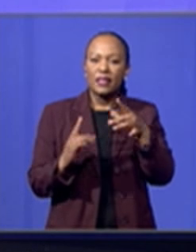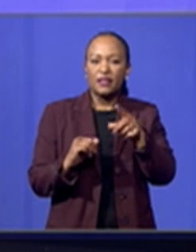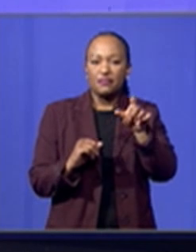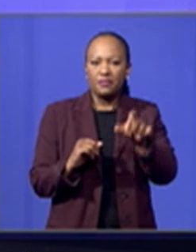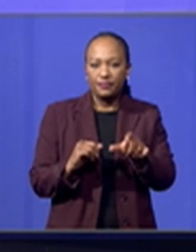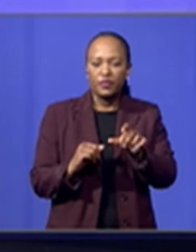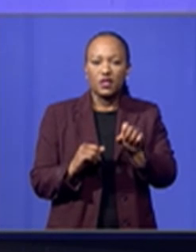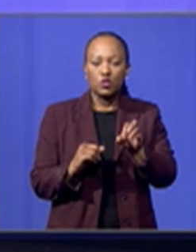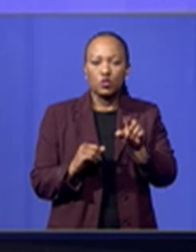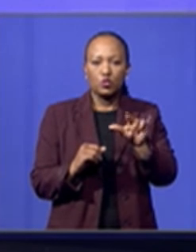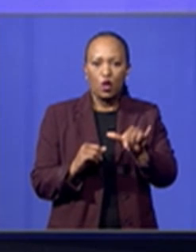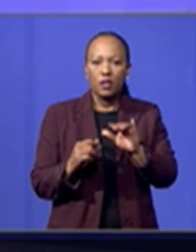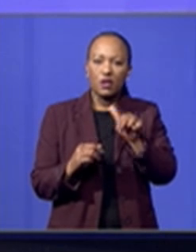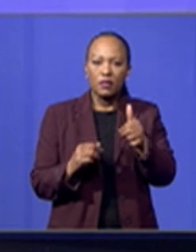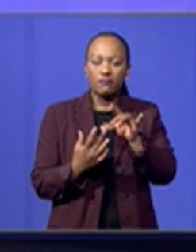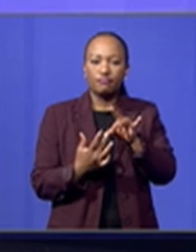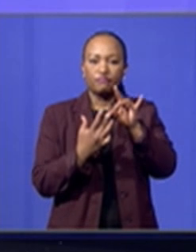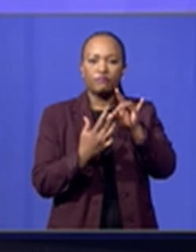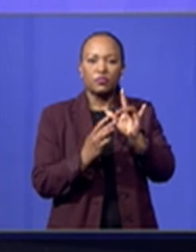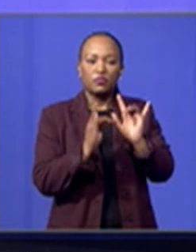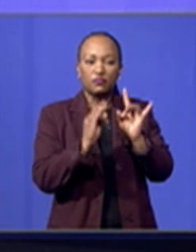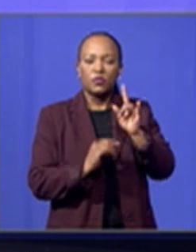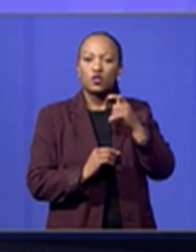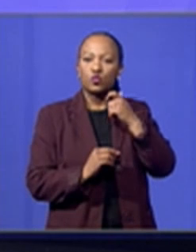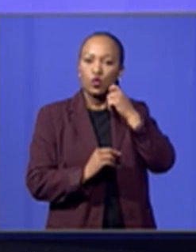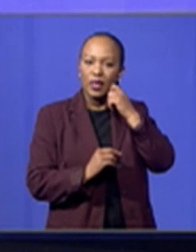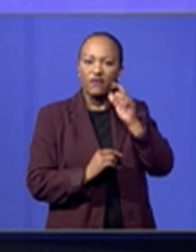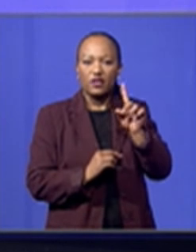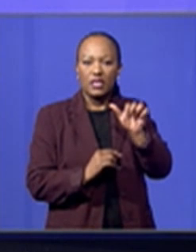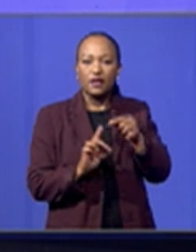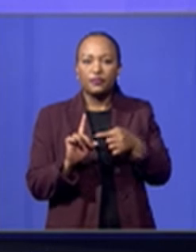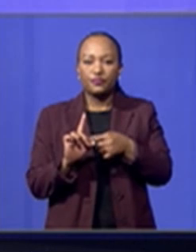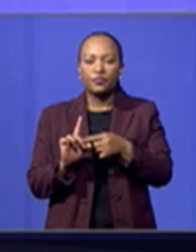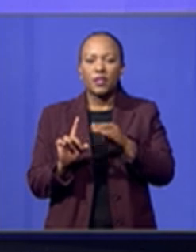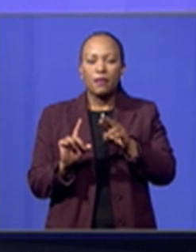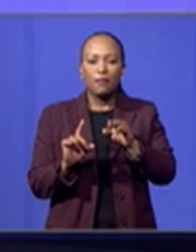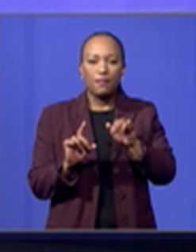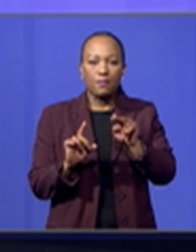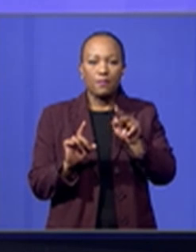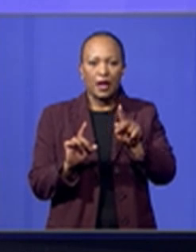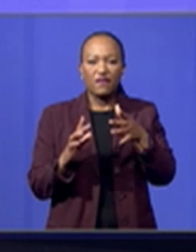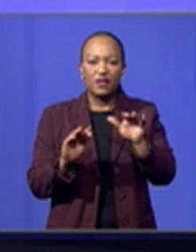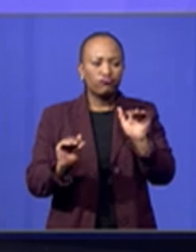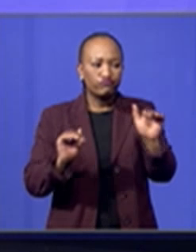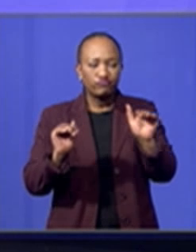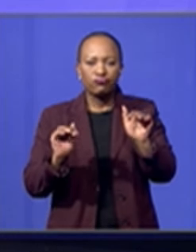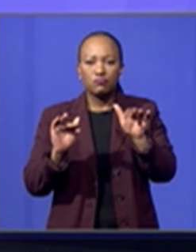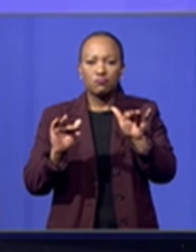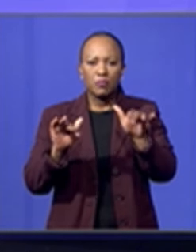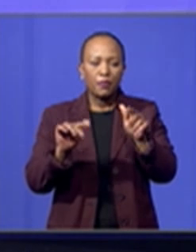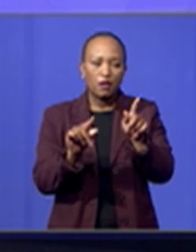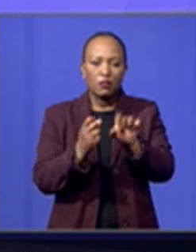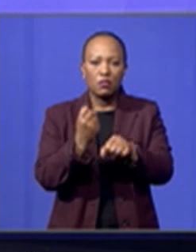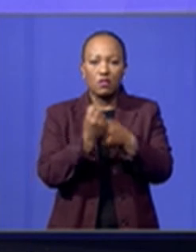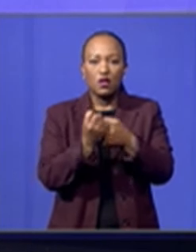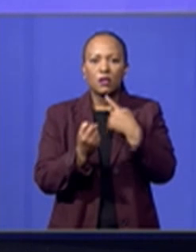Solly Msimang le ntlhopheng wa ratoropo wa DA wa Tshwane Celia Brink o dirile pitso eno fa a ne a thankgolola moono wa Working